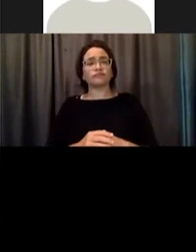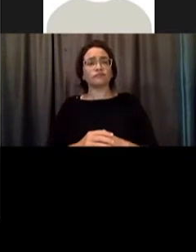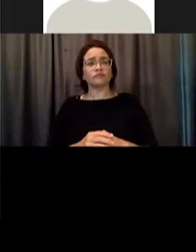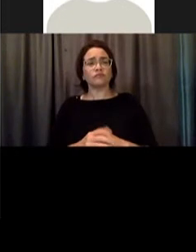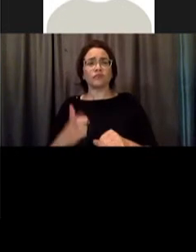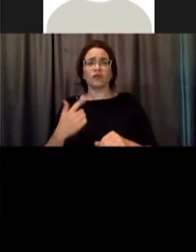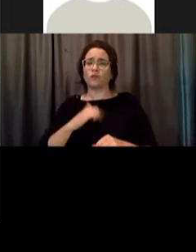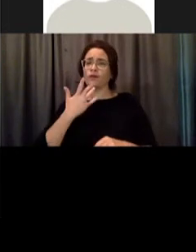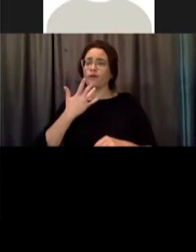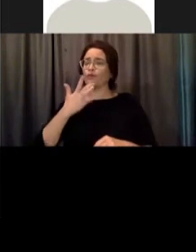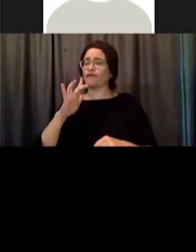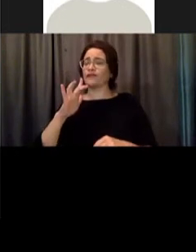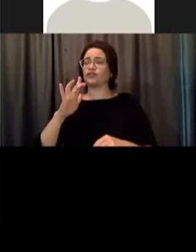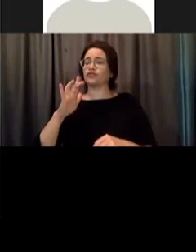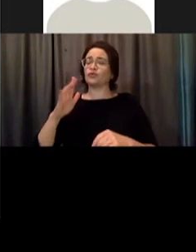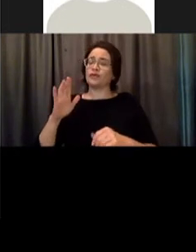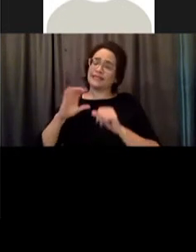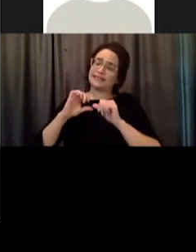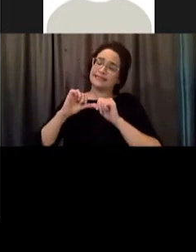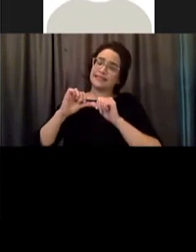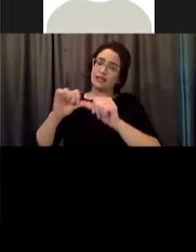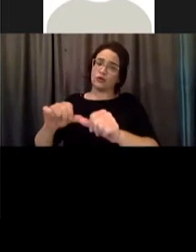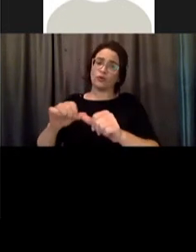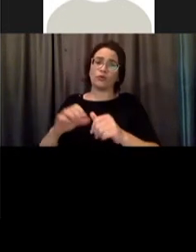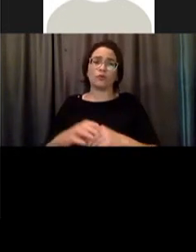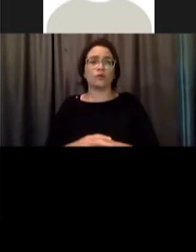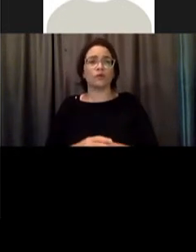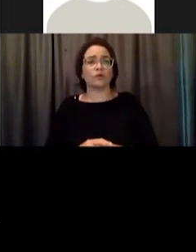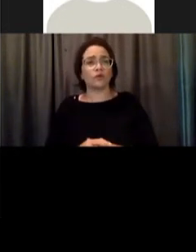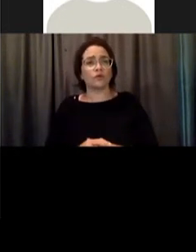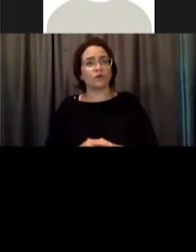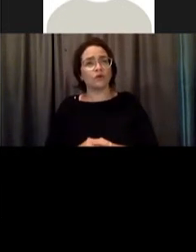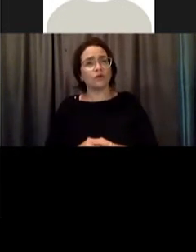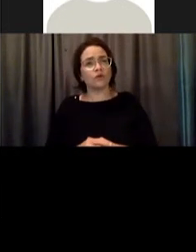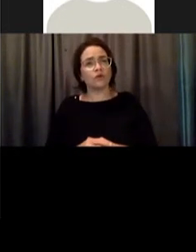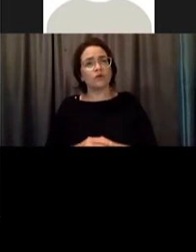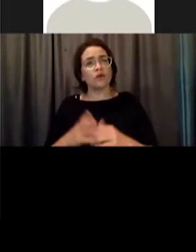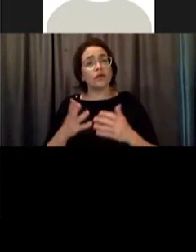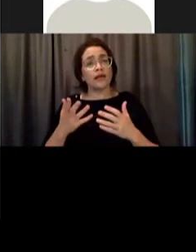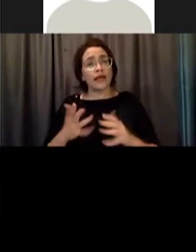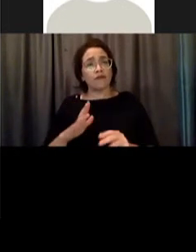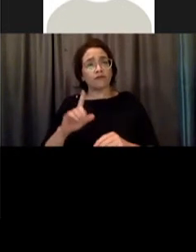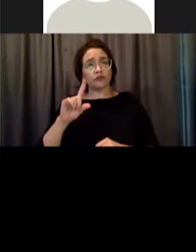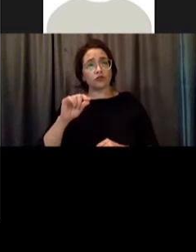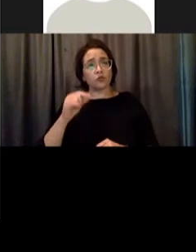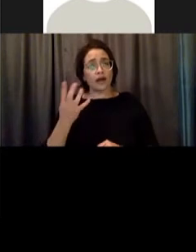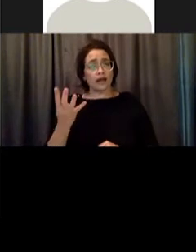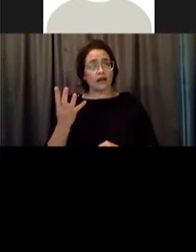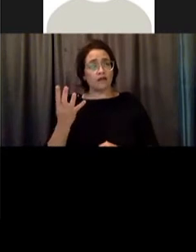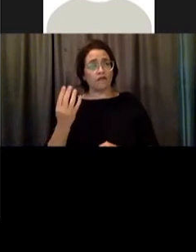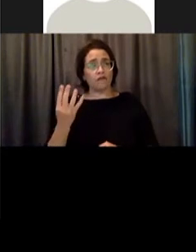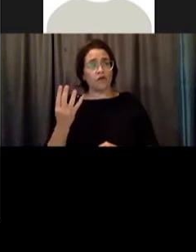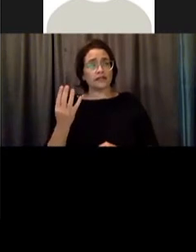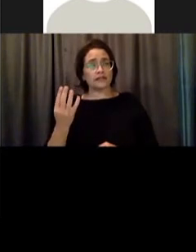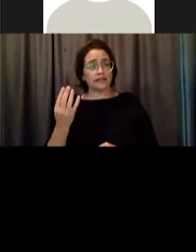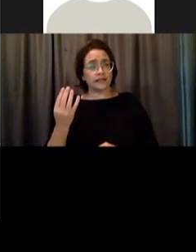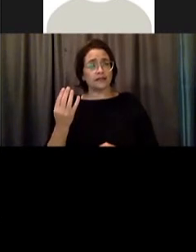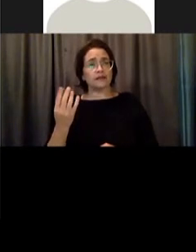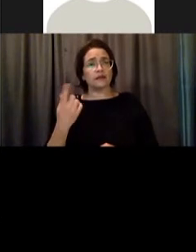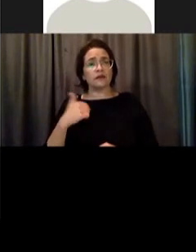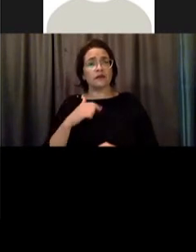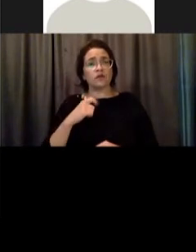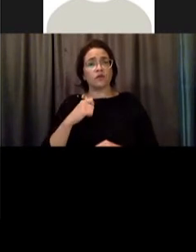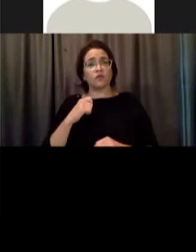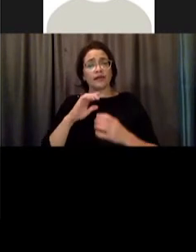to continue their legacy. After the revolution of dignity in 2014, we established much closer ties with